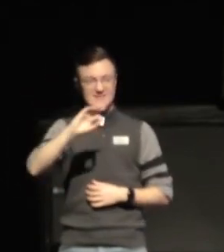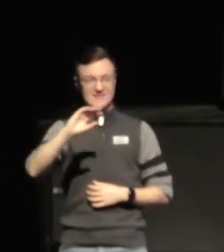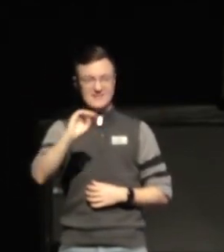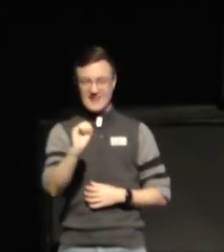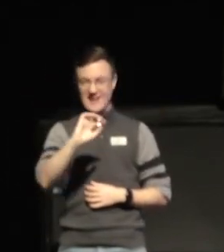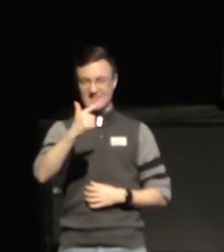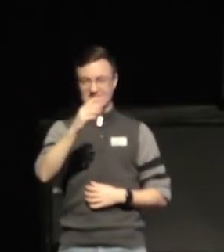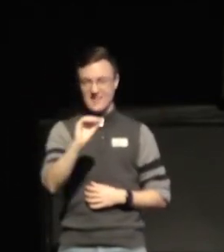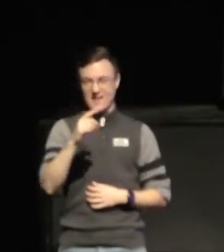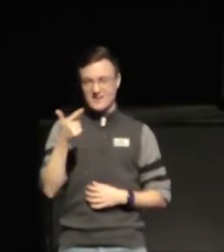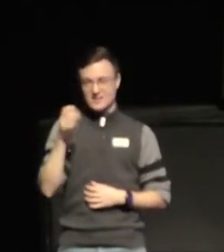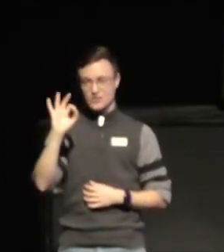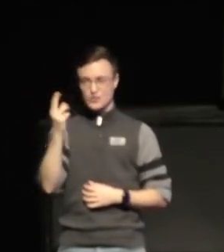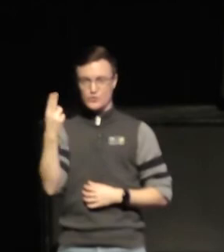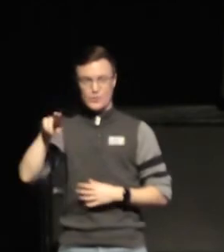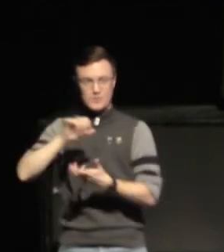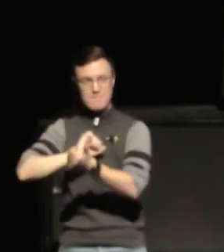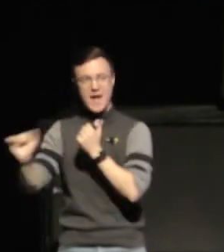Thunberg